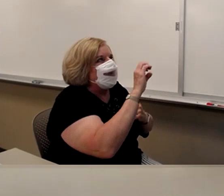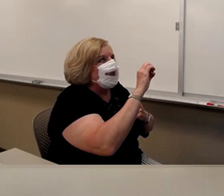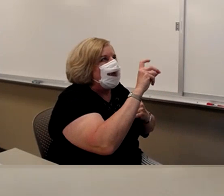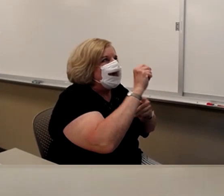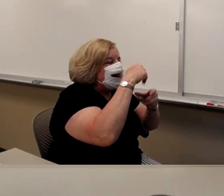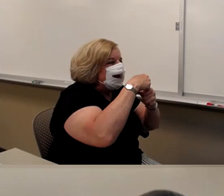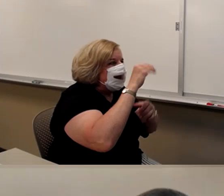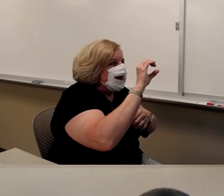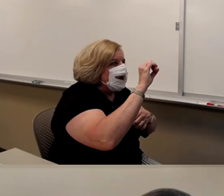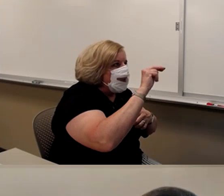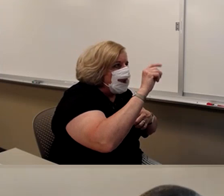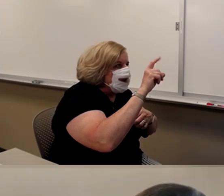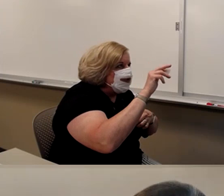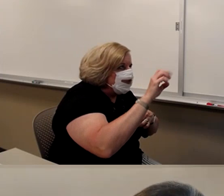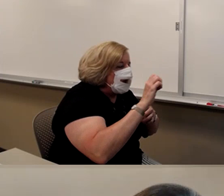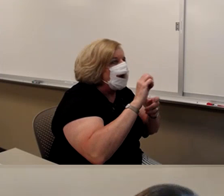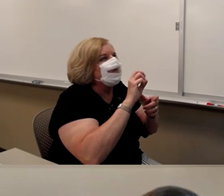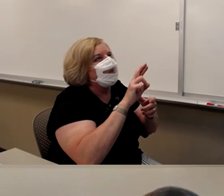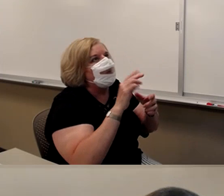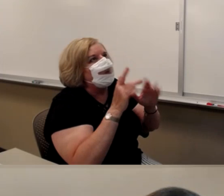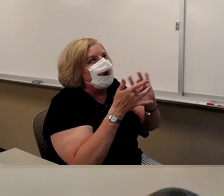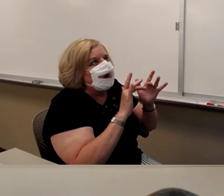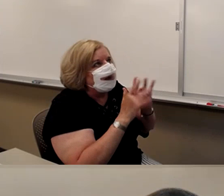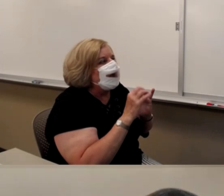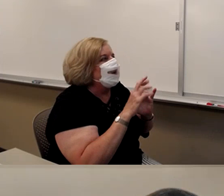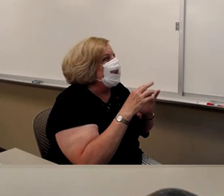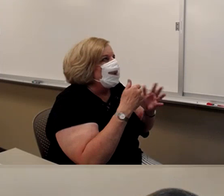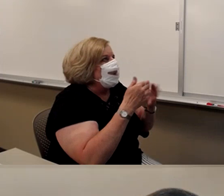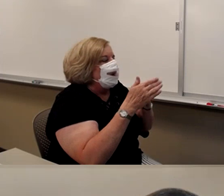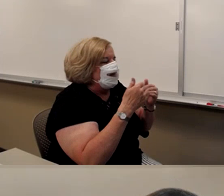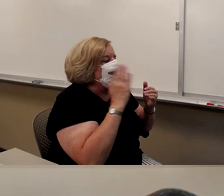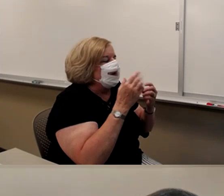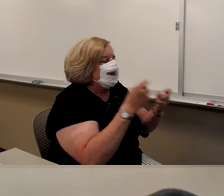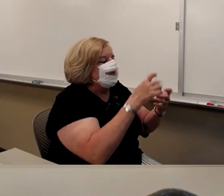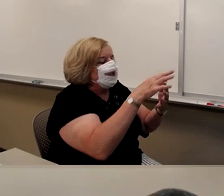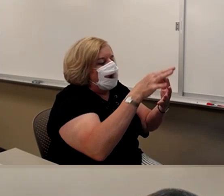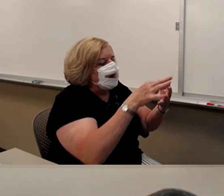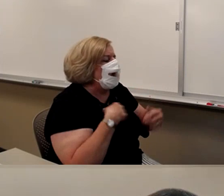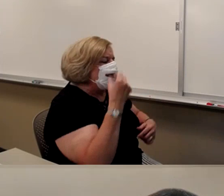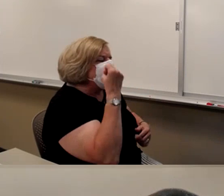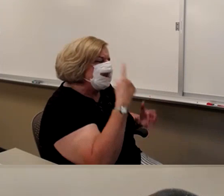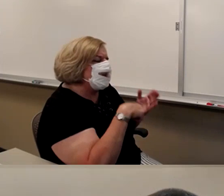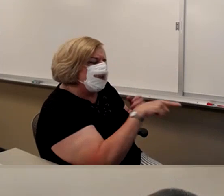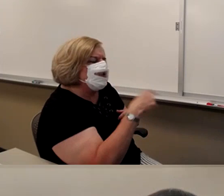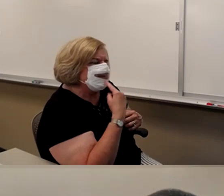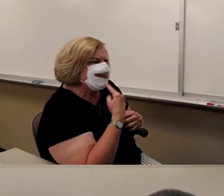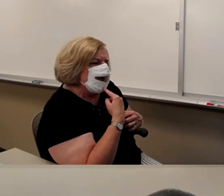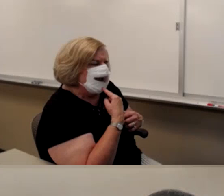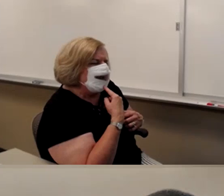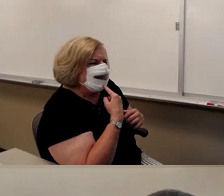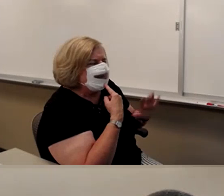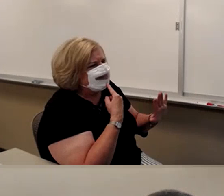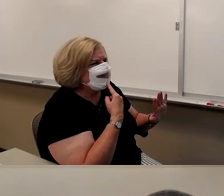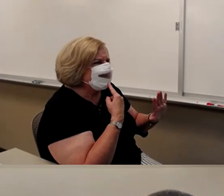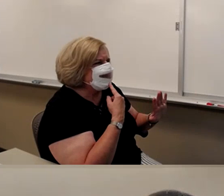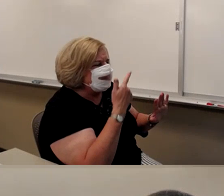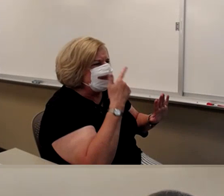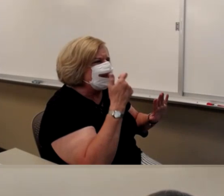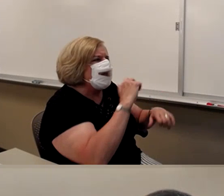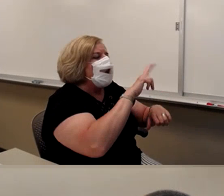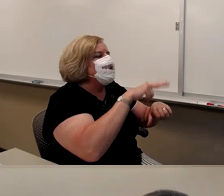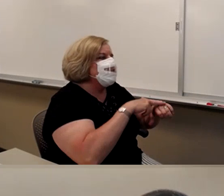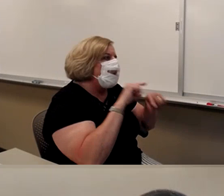OneDrive or Word Online or PowerPoint Online. So I understand what you're saying. Like mm-hmm. for a